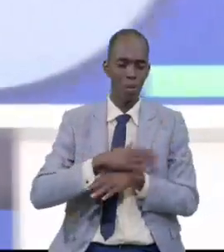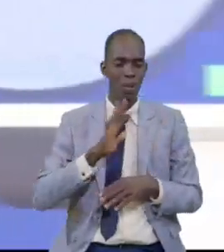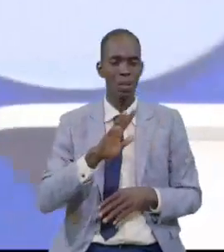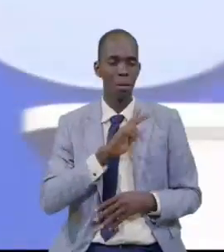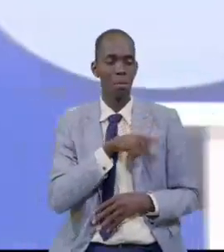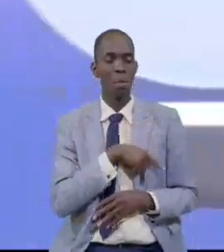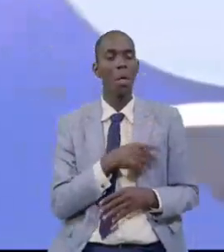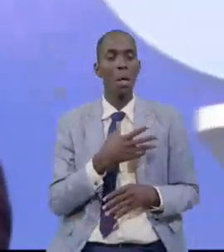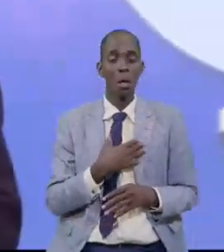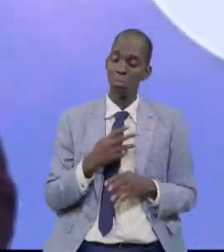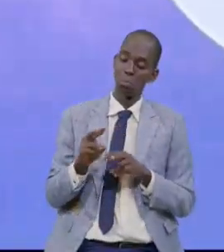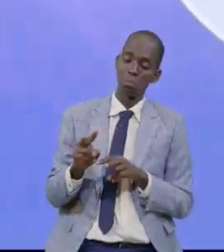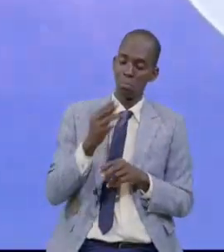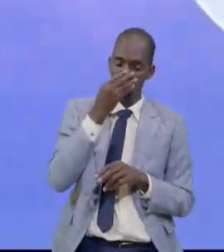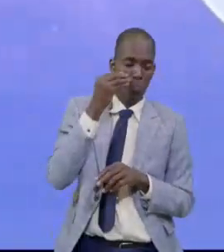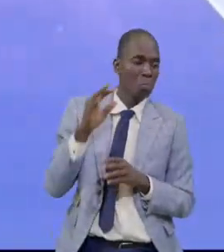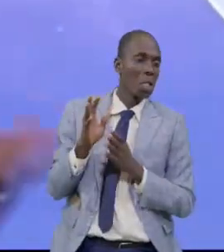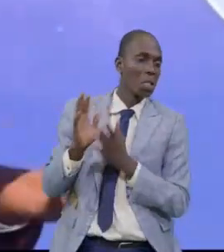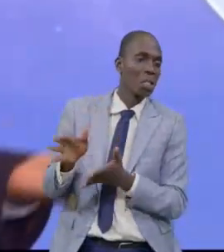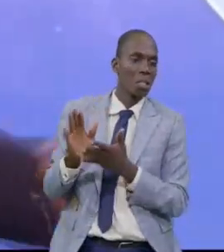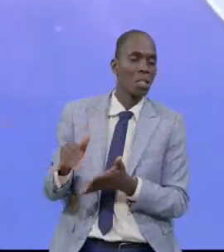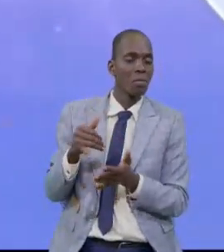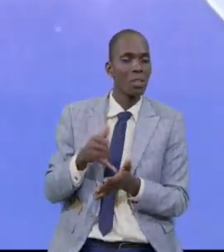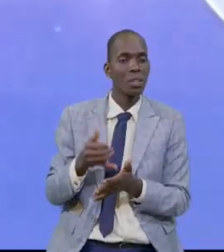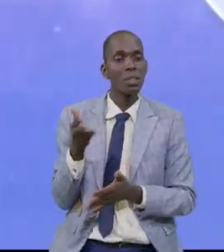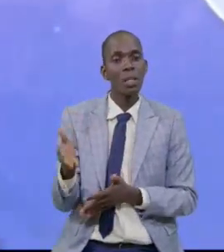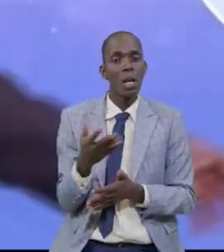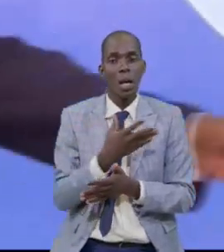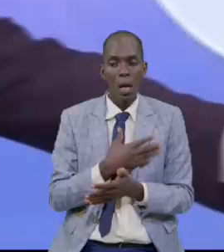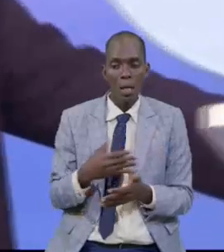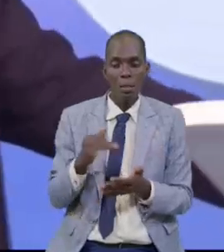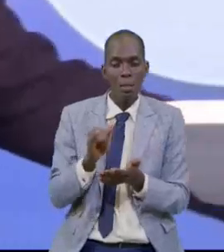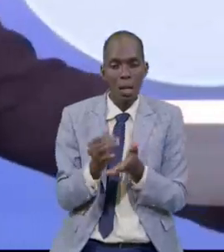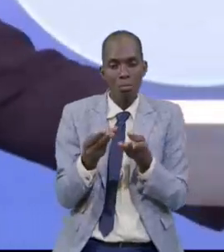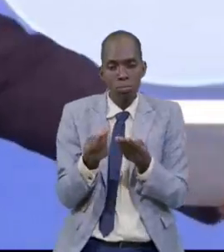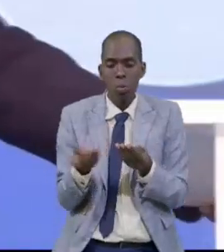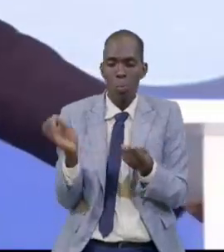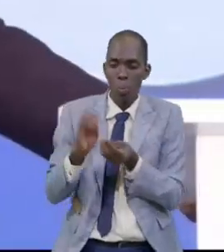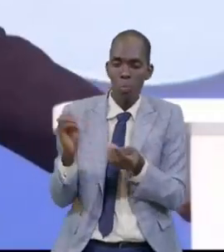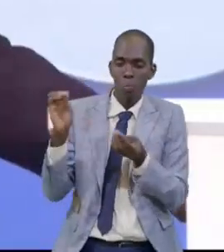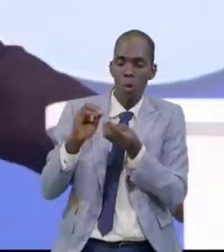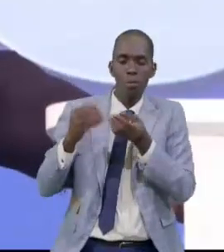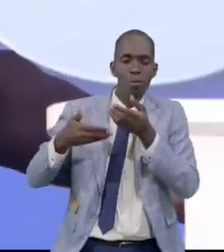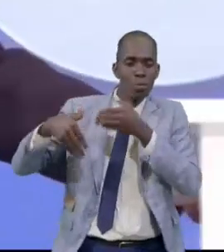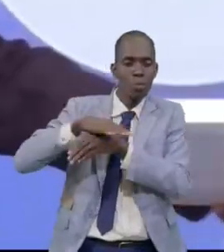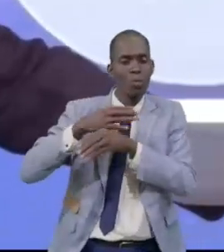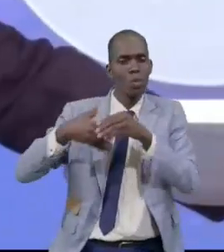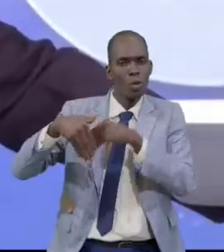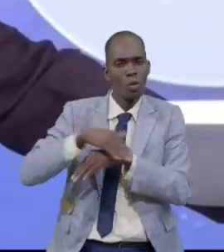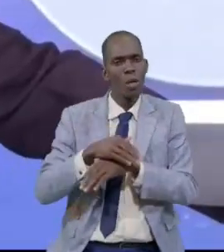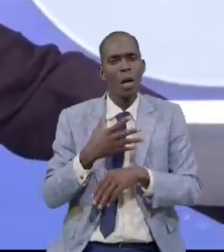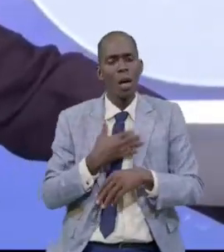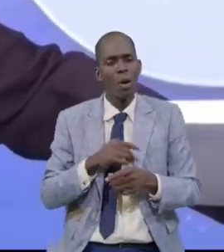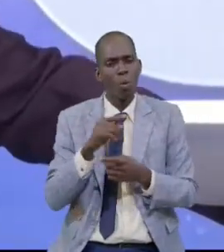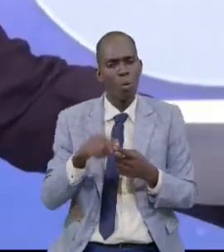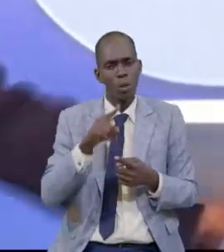and it's there all the time, and the dust had gathered. And it says, when you take that cloth, and you see